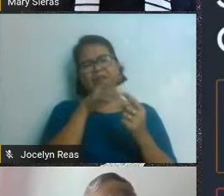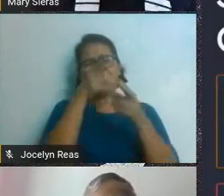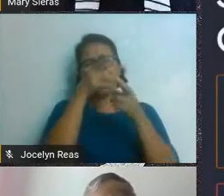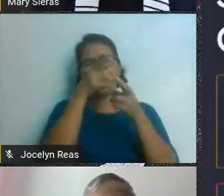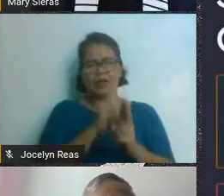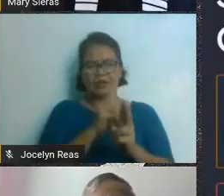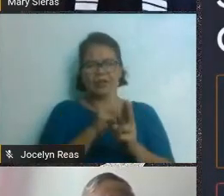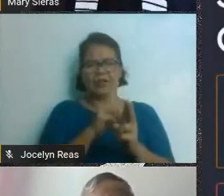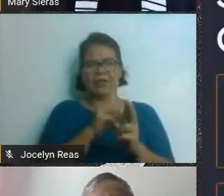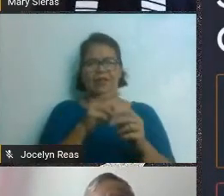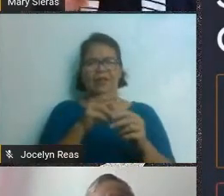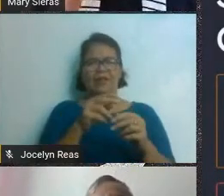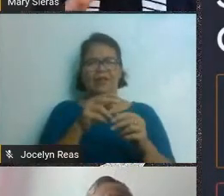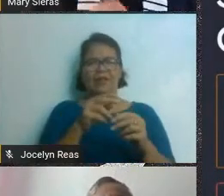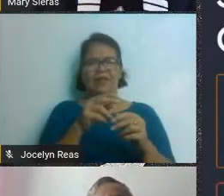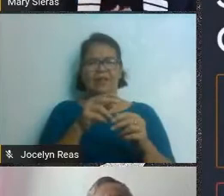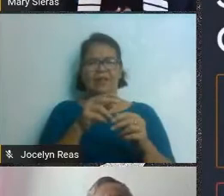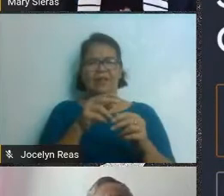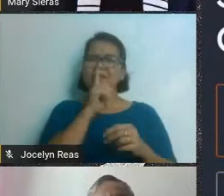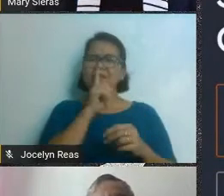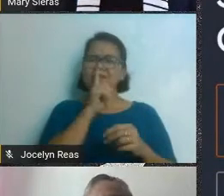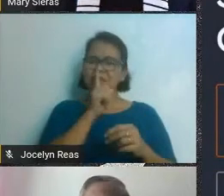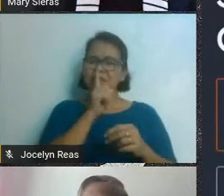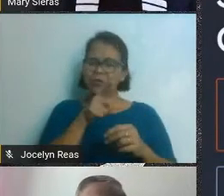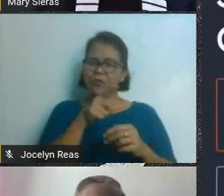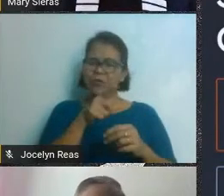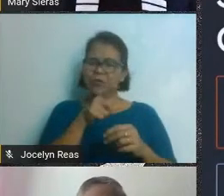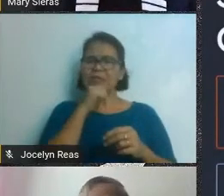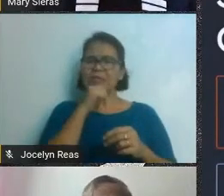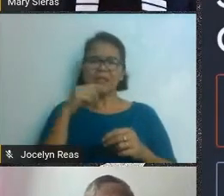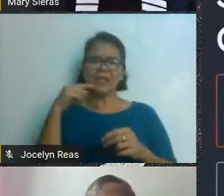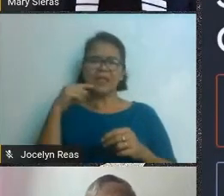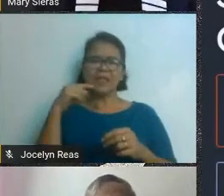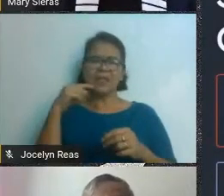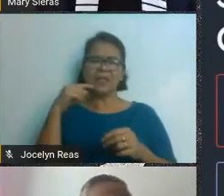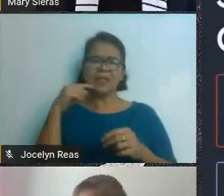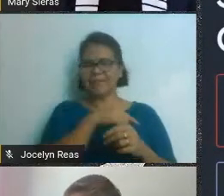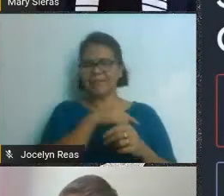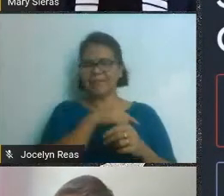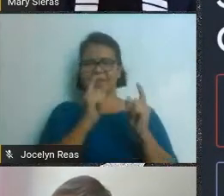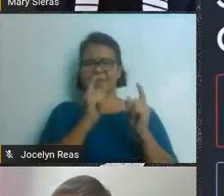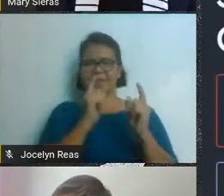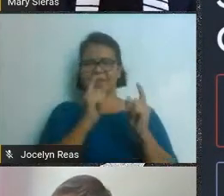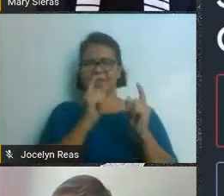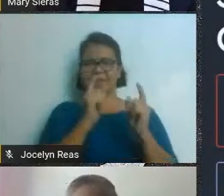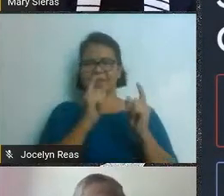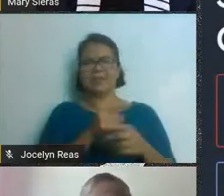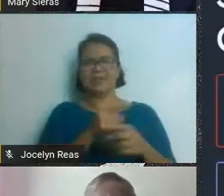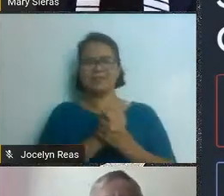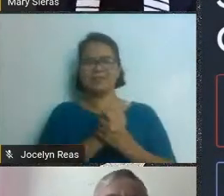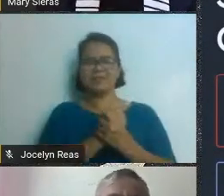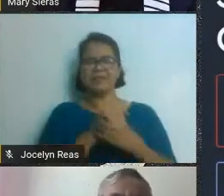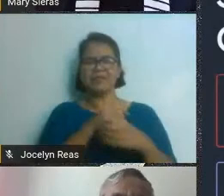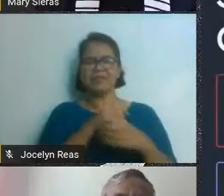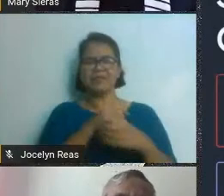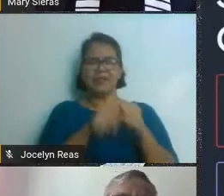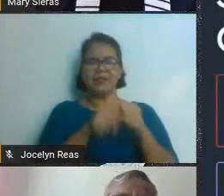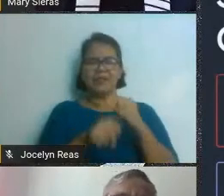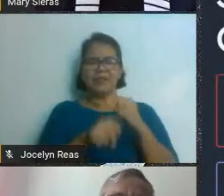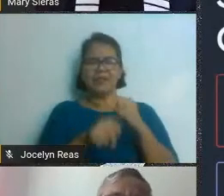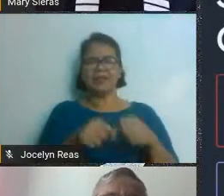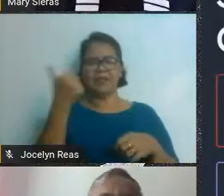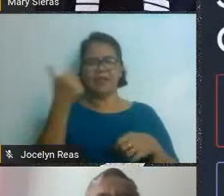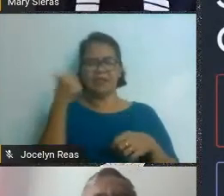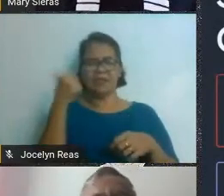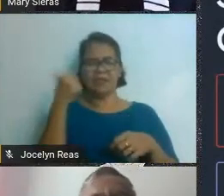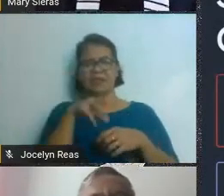Okay, thank you po, Yusek. Meron naman pong question about MILCS po. Siya po ay isang senior high school teacher, Yusek.